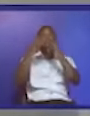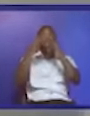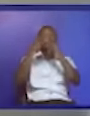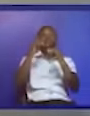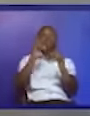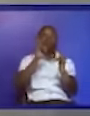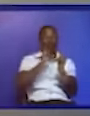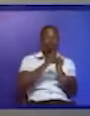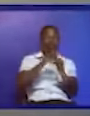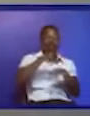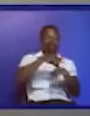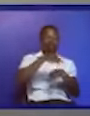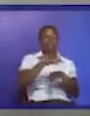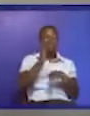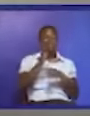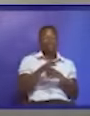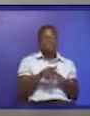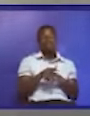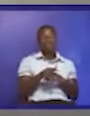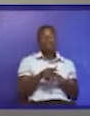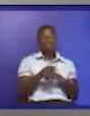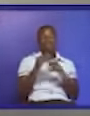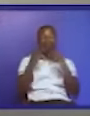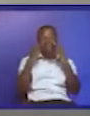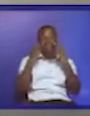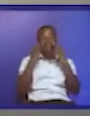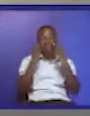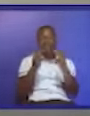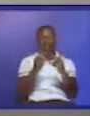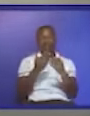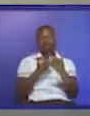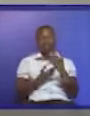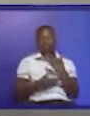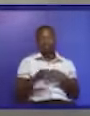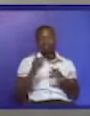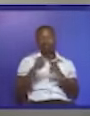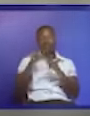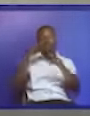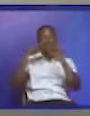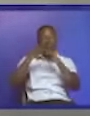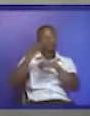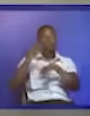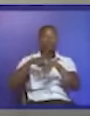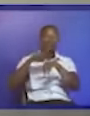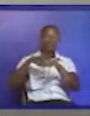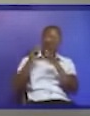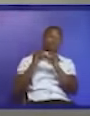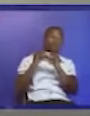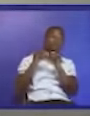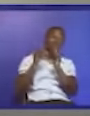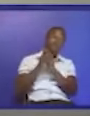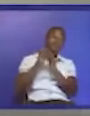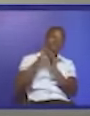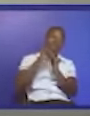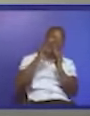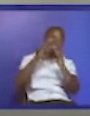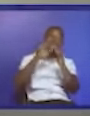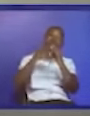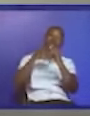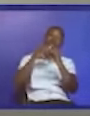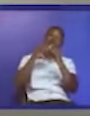In your lifetime you will see the birthing of the prophetic seasons that have been settled in the realm of the